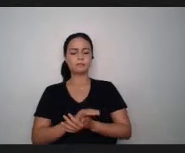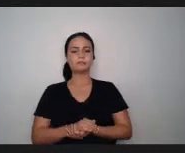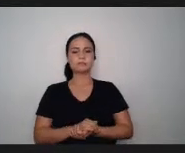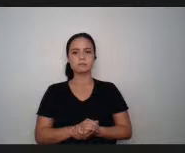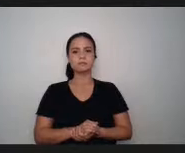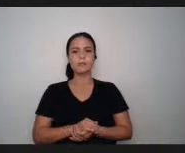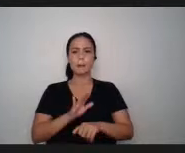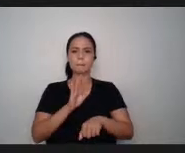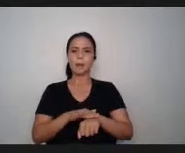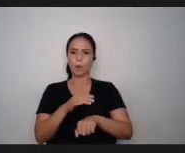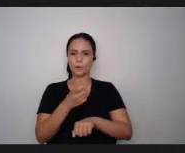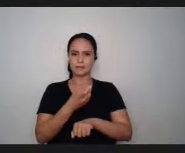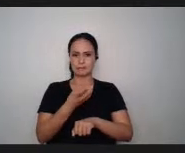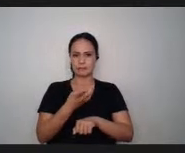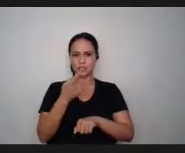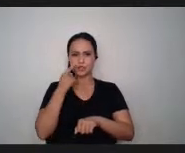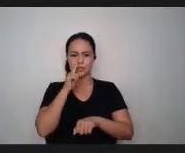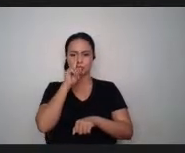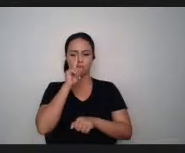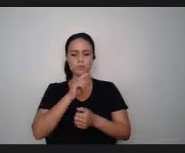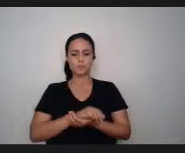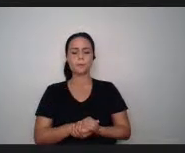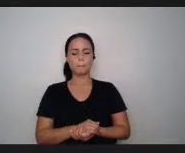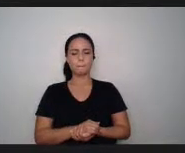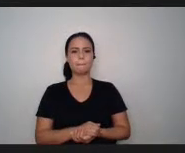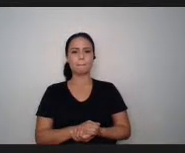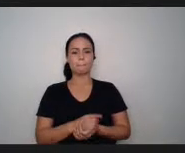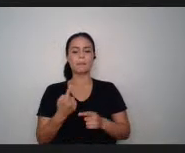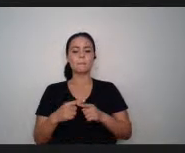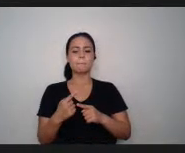generates the most risk,